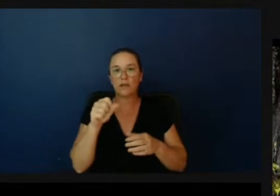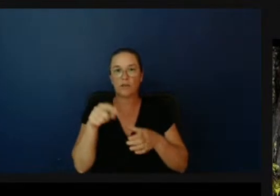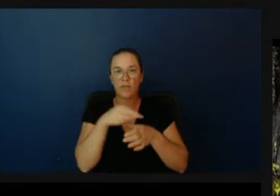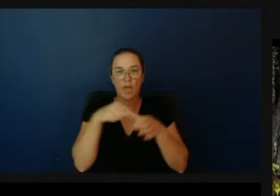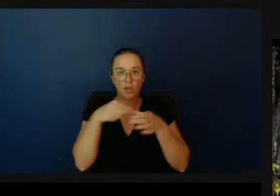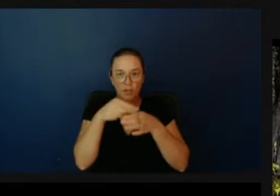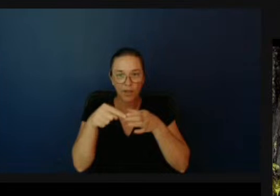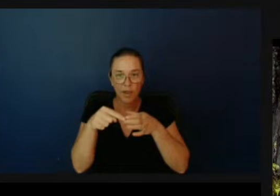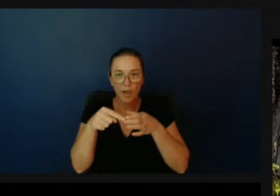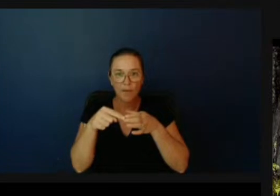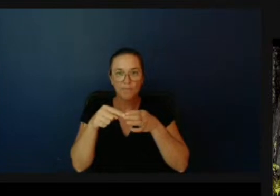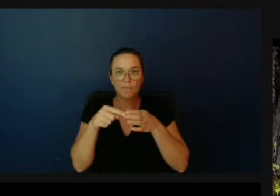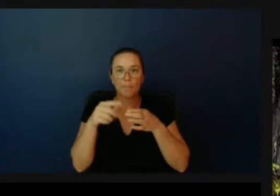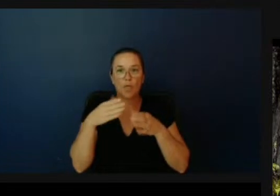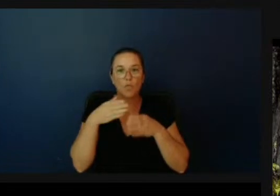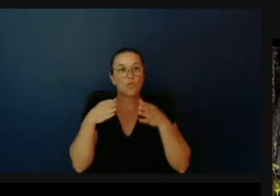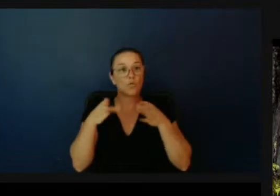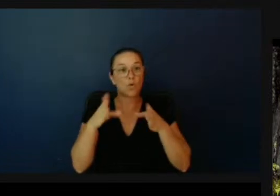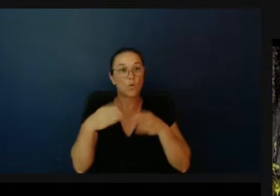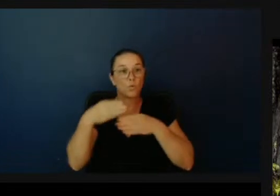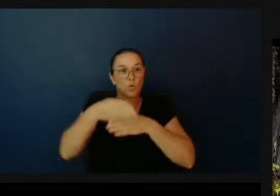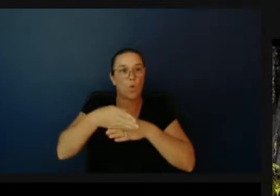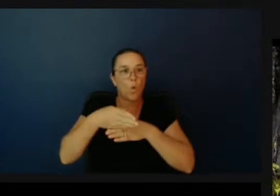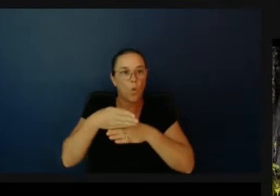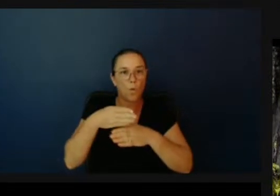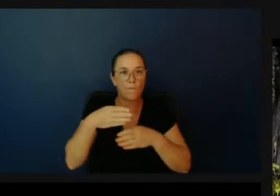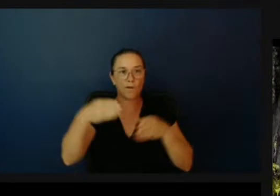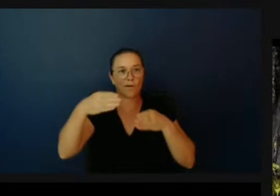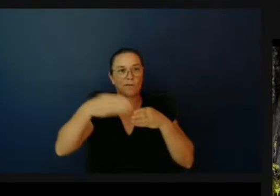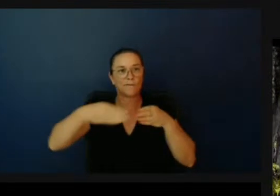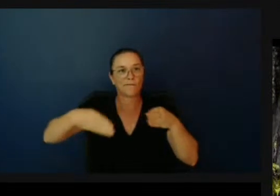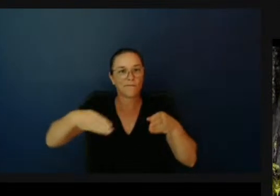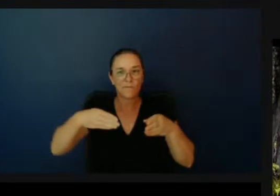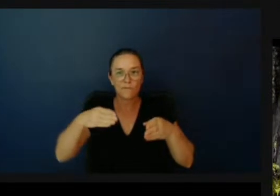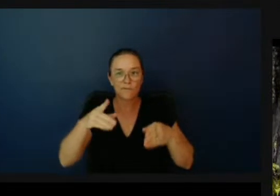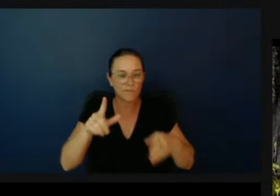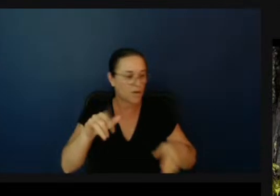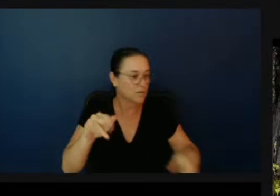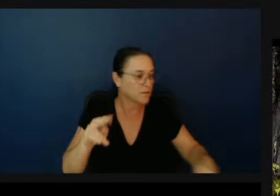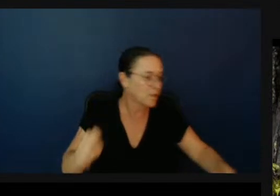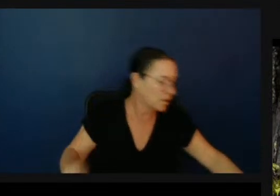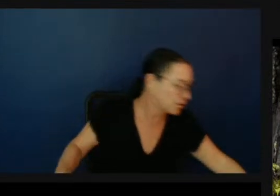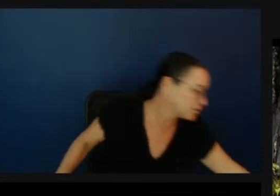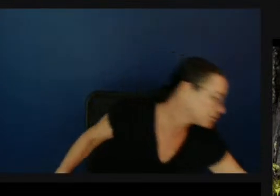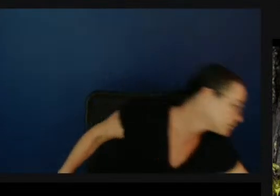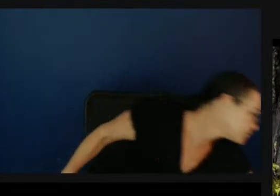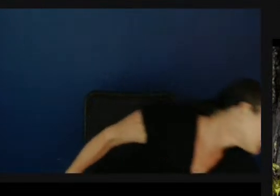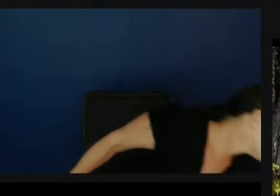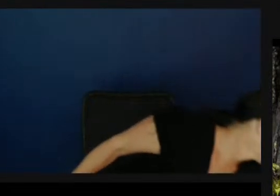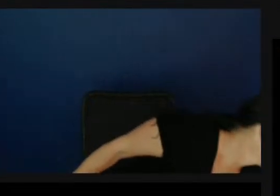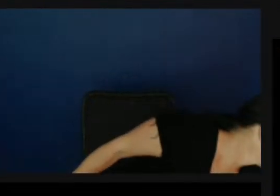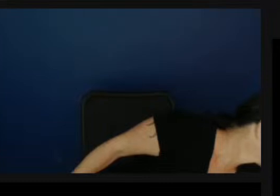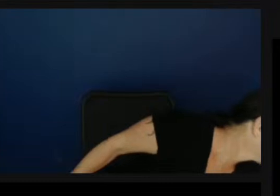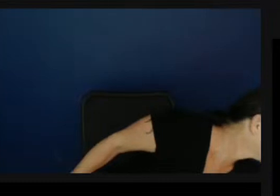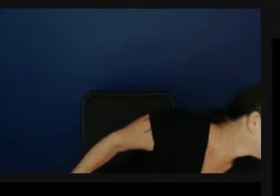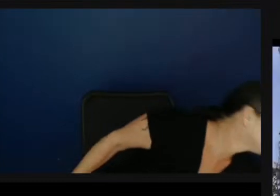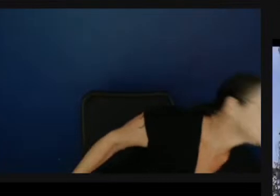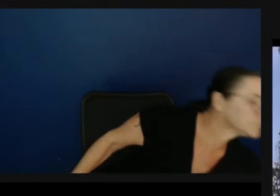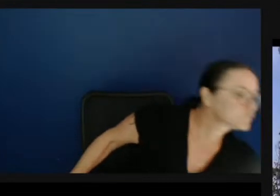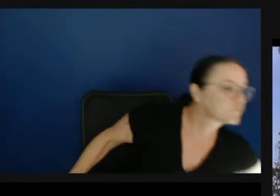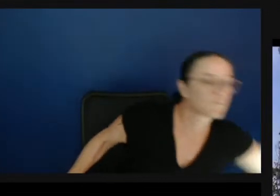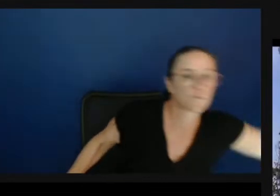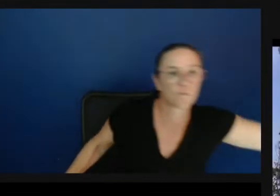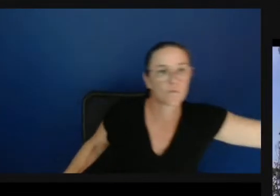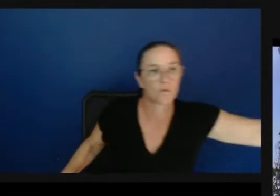crosses a fault line near Hilanapali turnoff. See that sway in the road there and a bulging happening there. Pretty